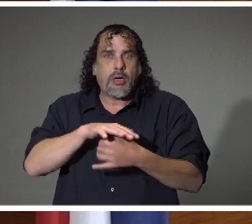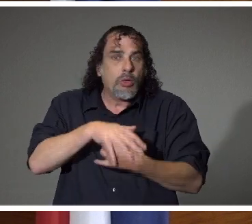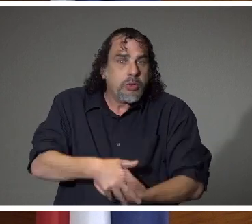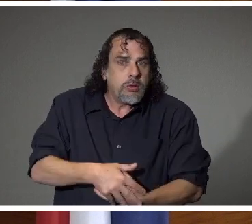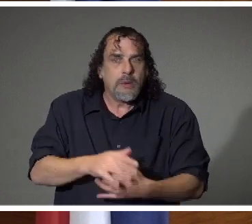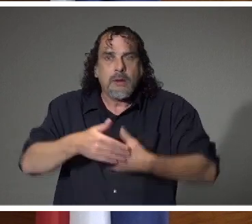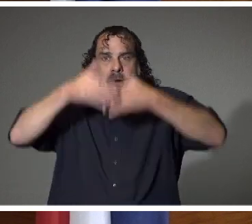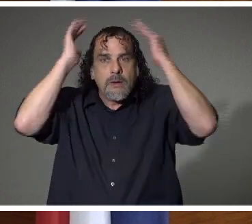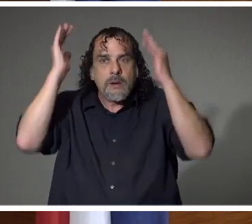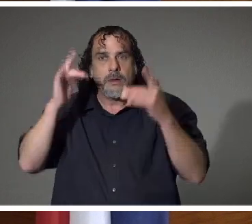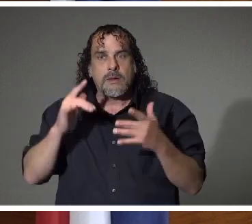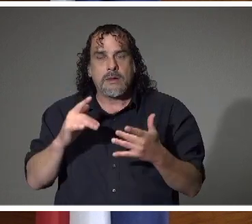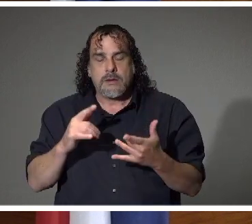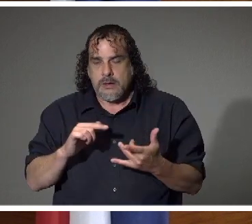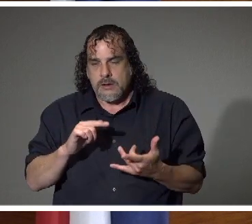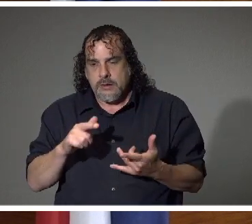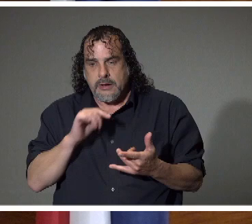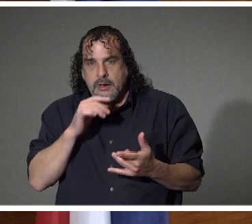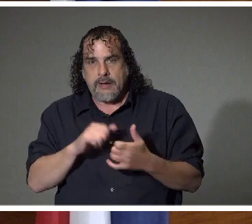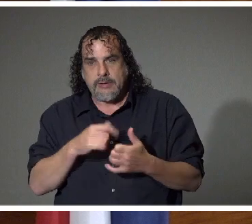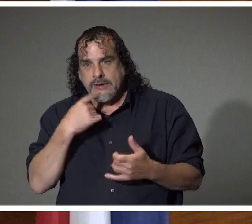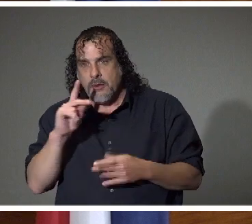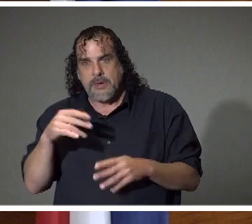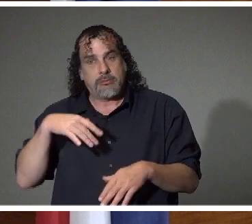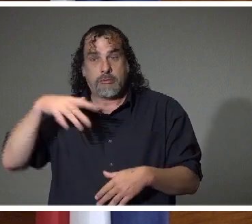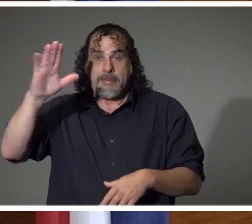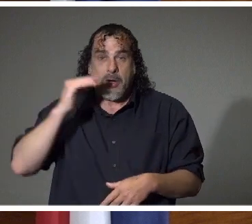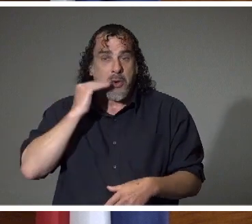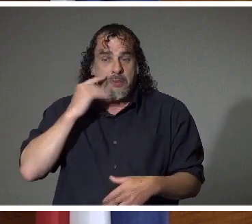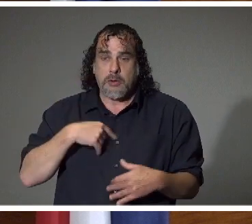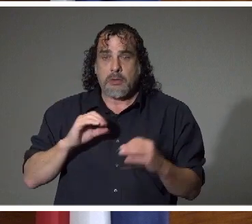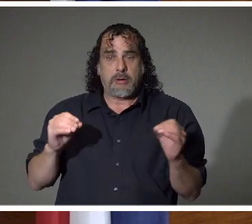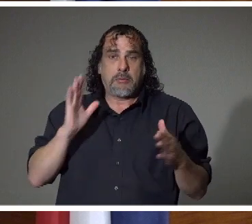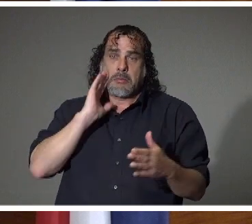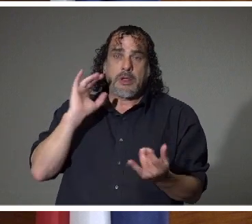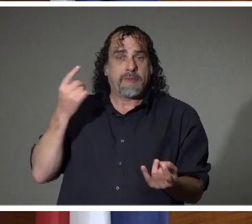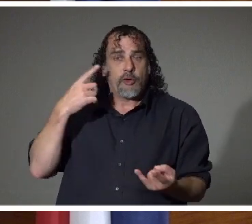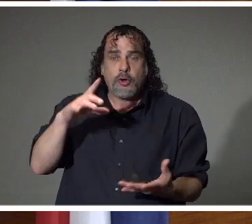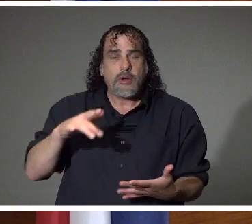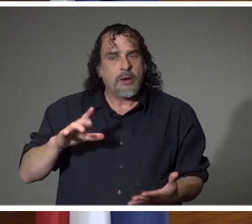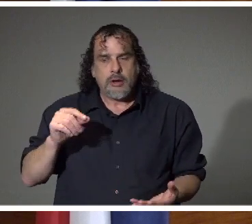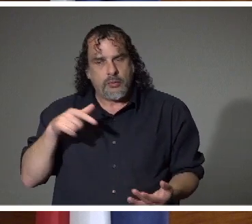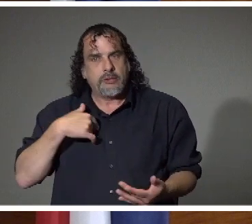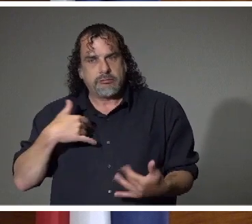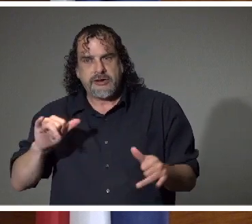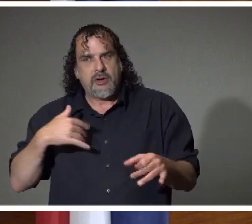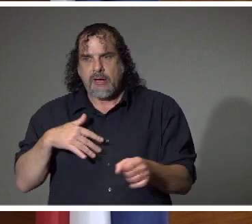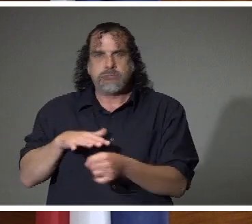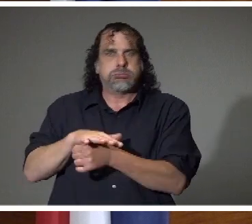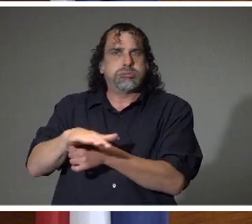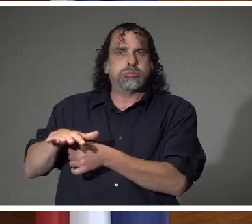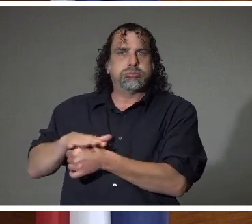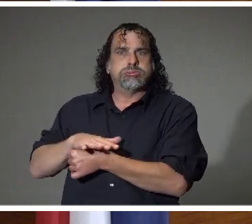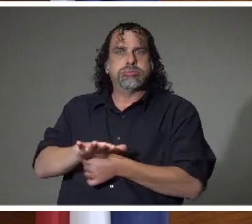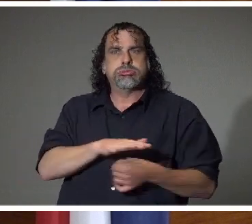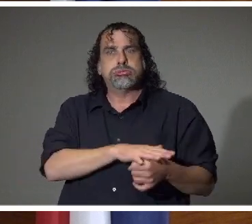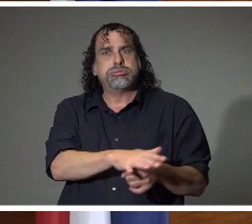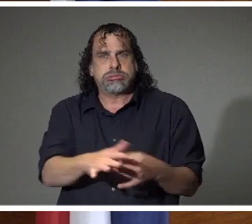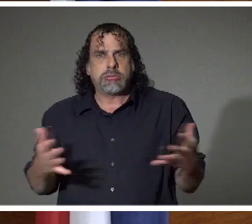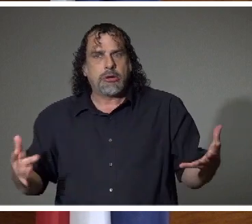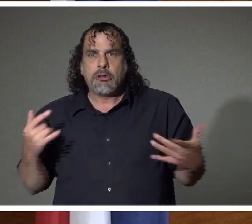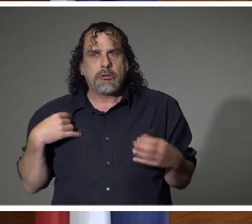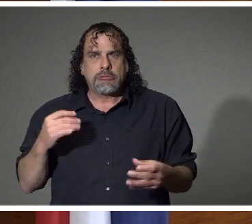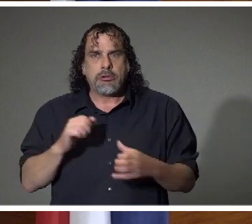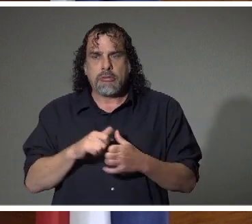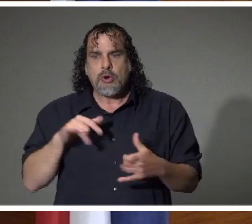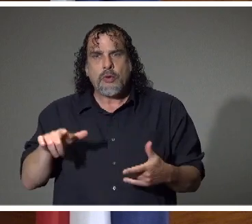in a position in which we are having to turn away patients, and we will have, hopefully, when all is said and done,